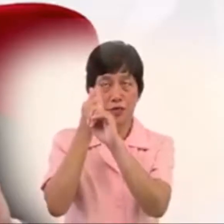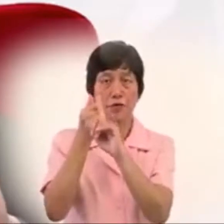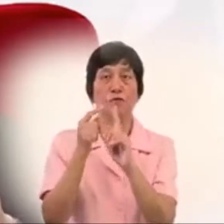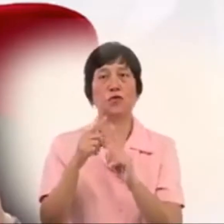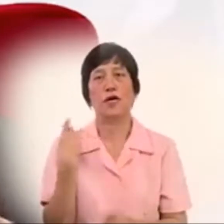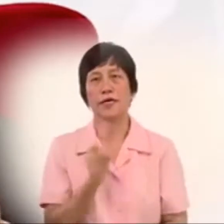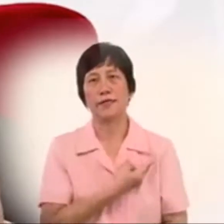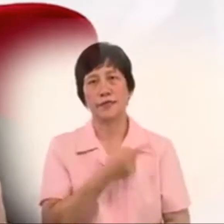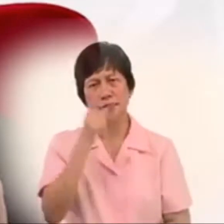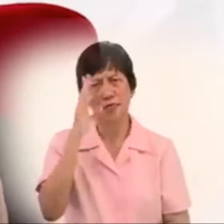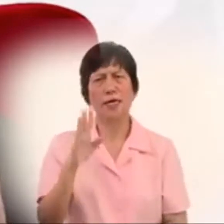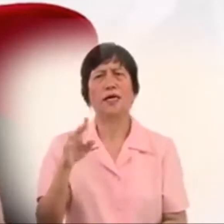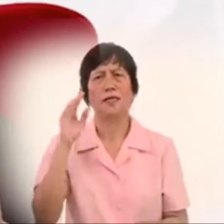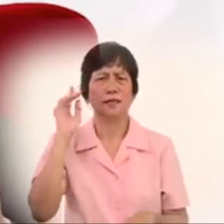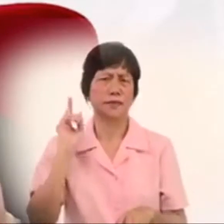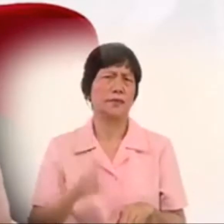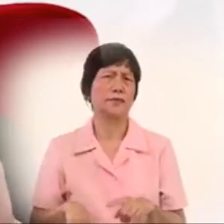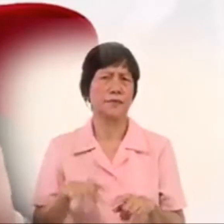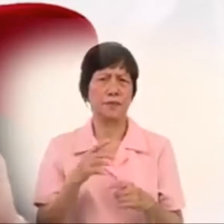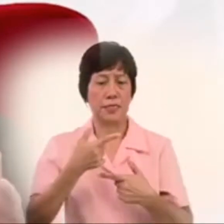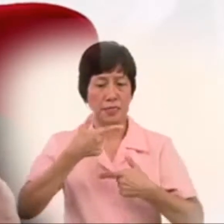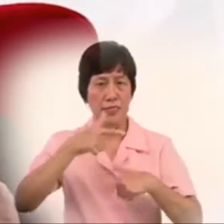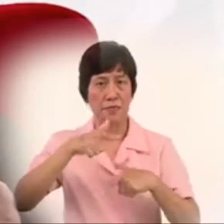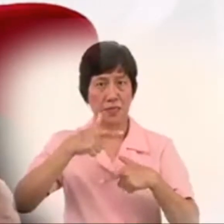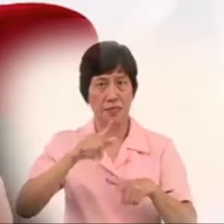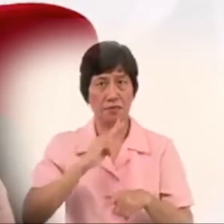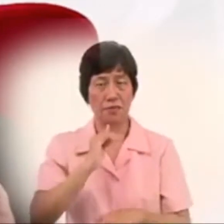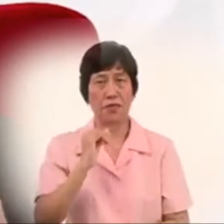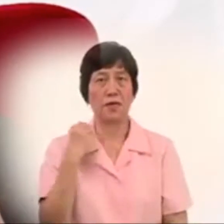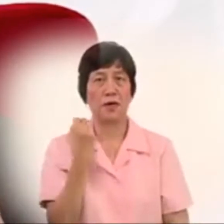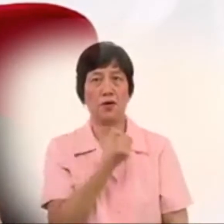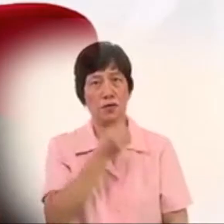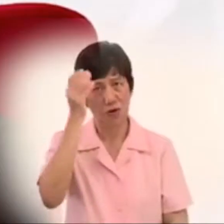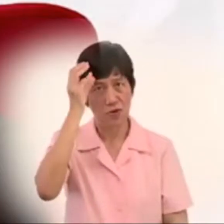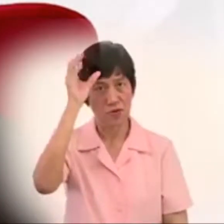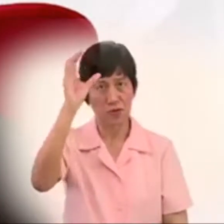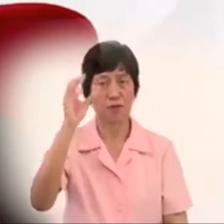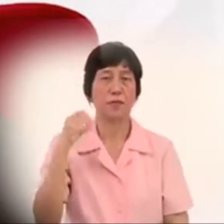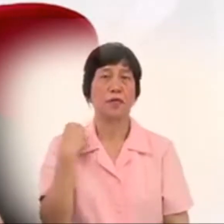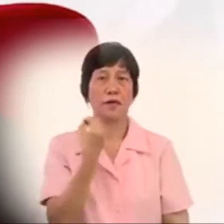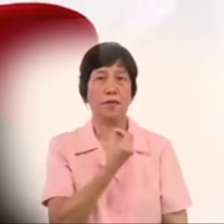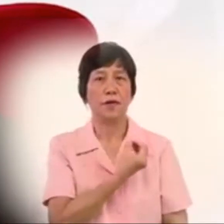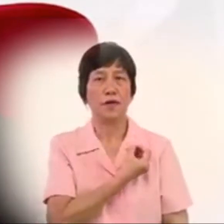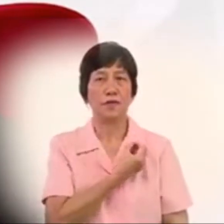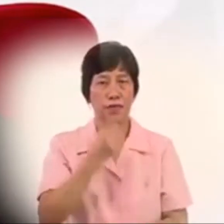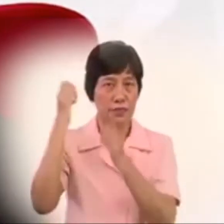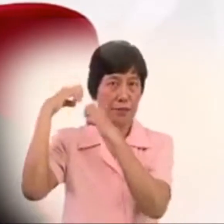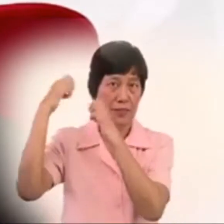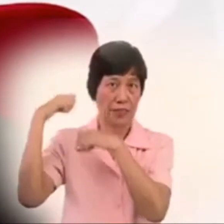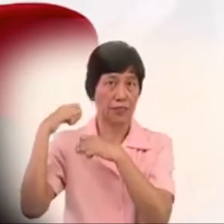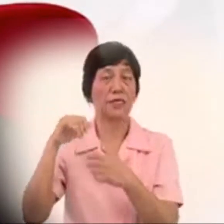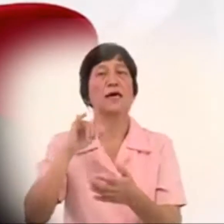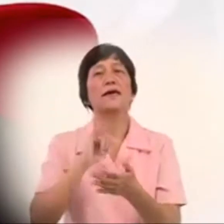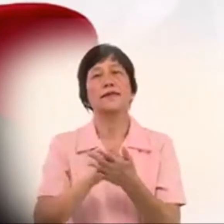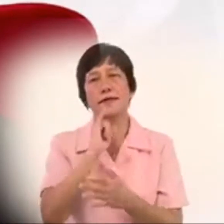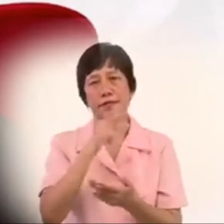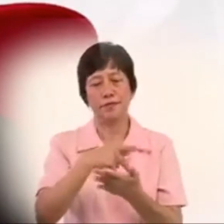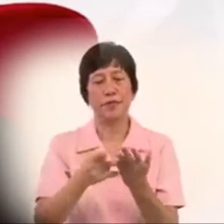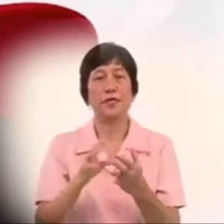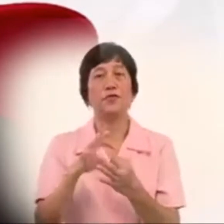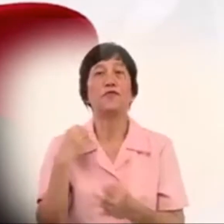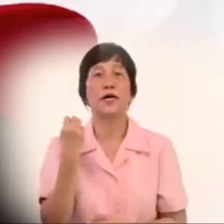be limited by our concepts, by our expectations, and that is part of our faith. Are